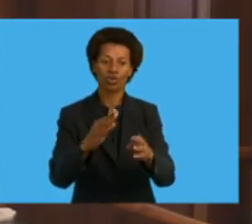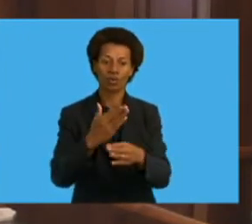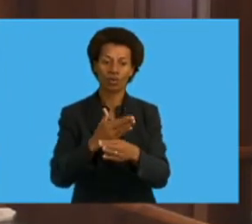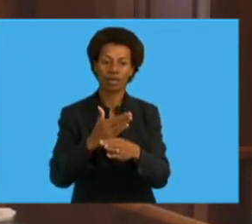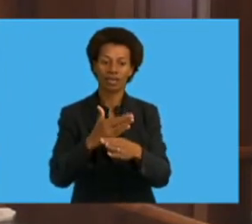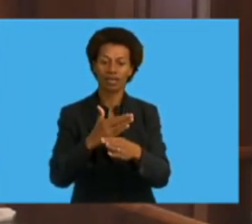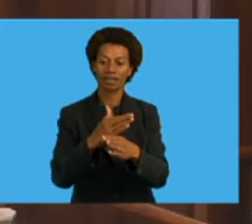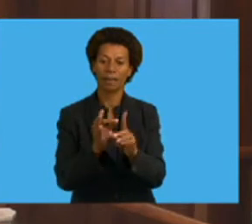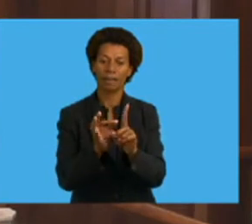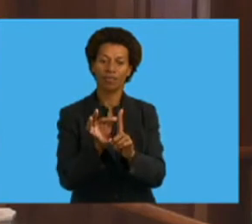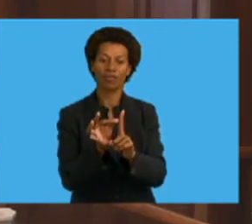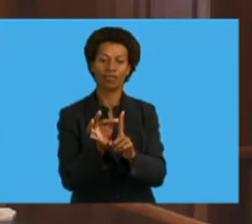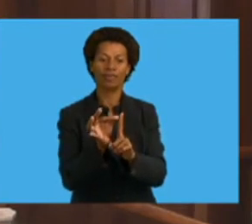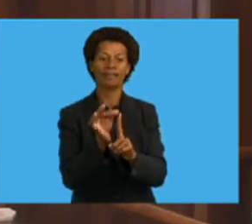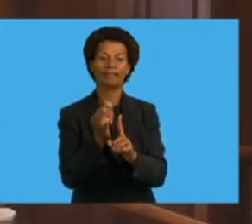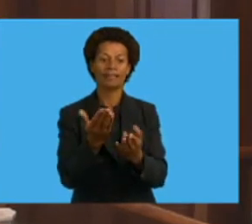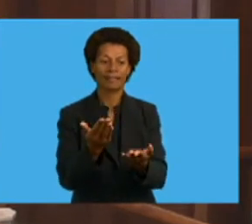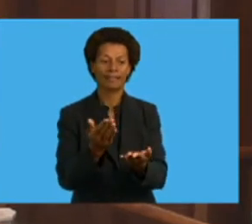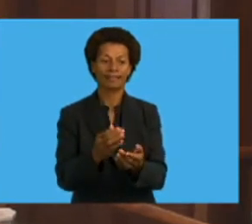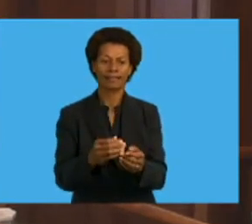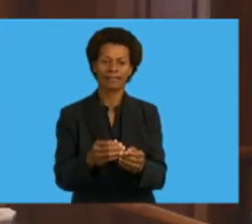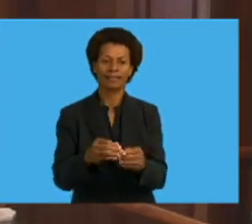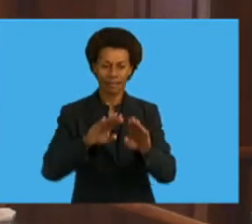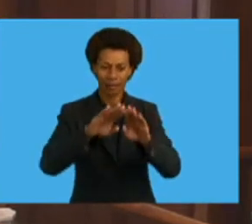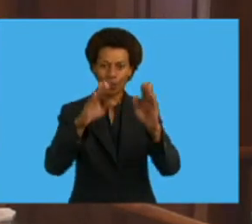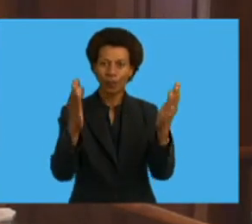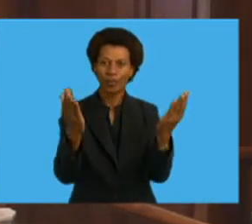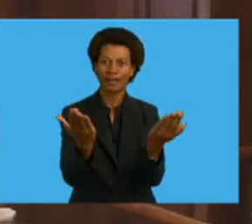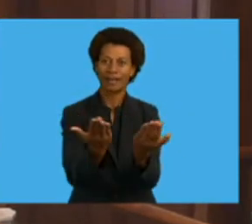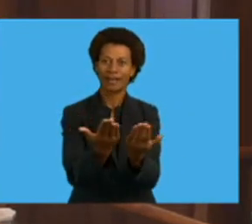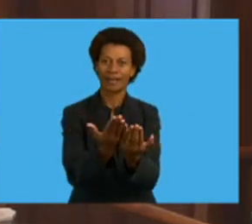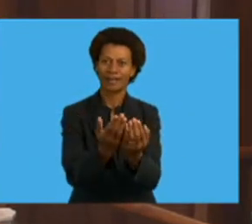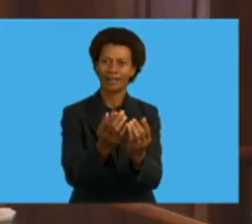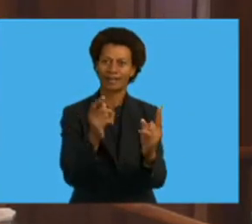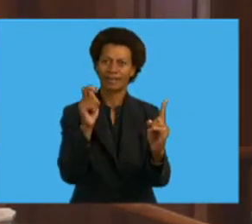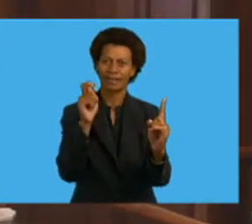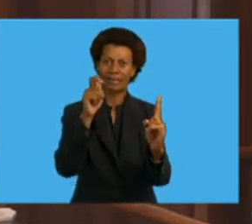And all over the world, targeted infrastructure spending is